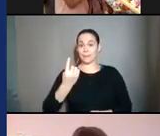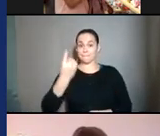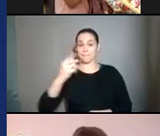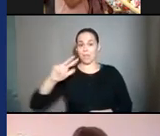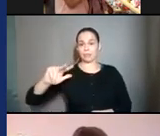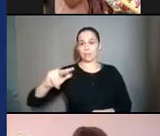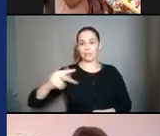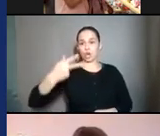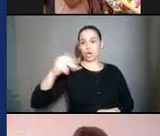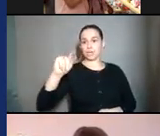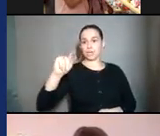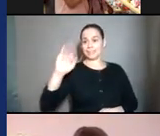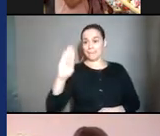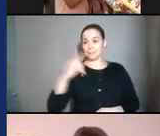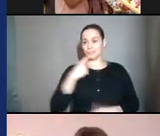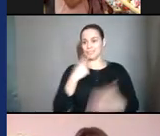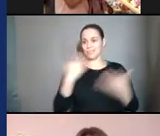says Standards.